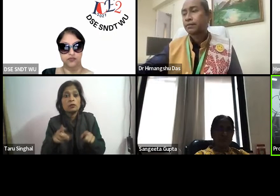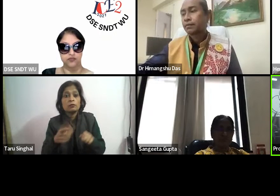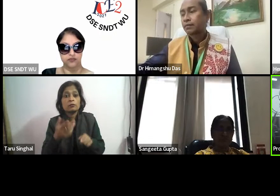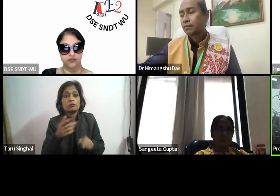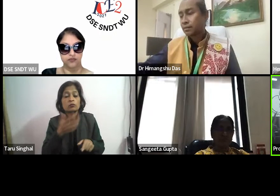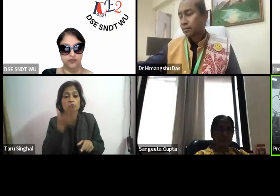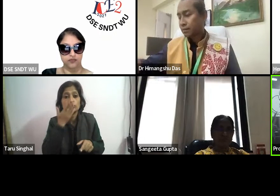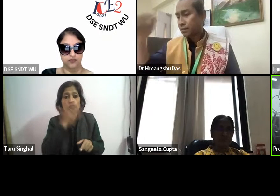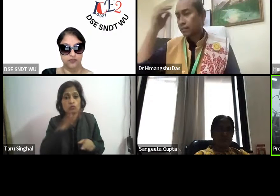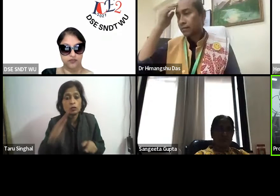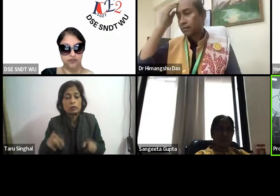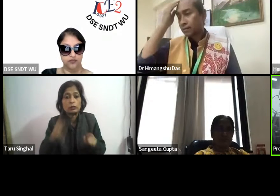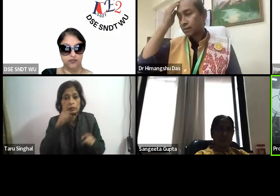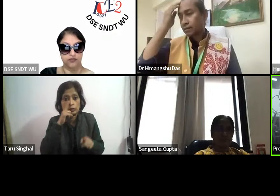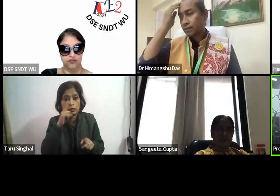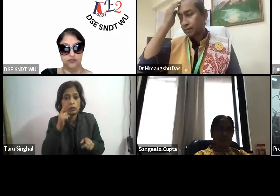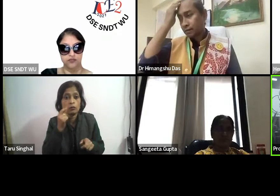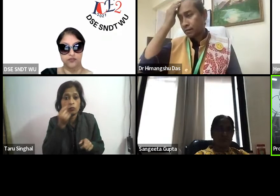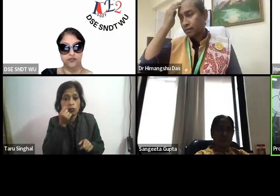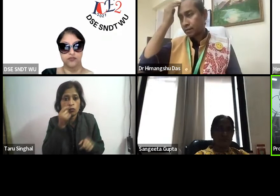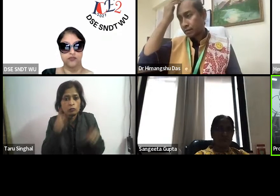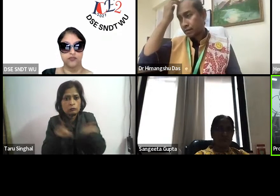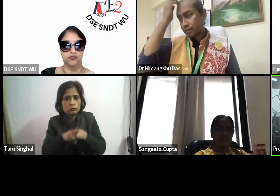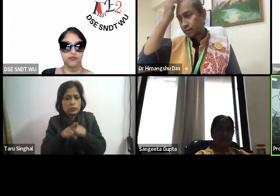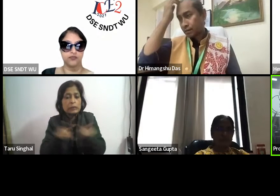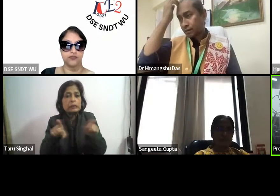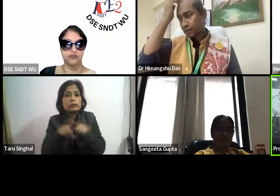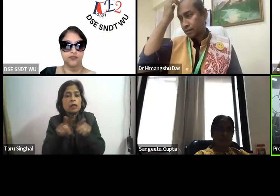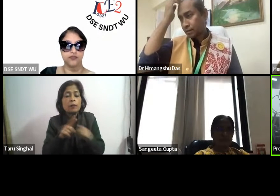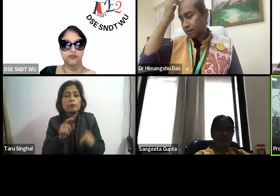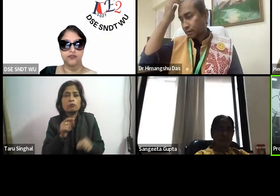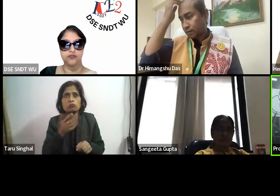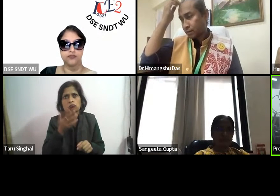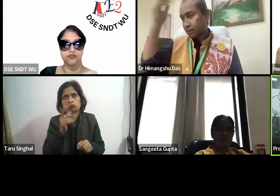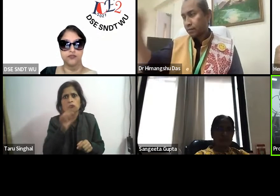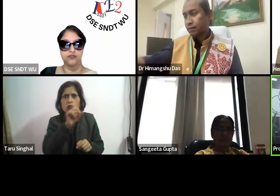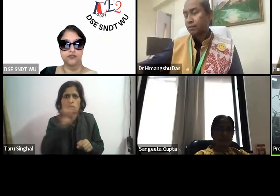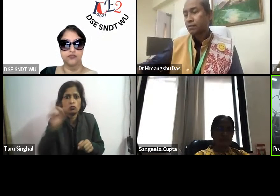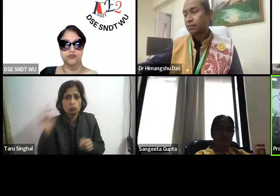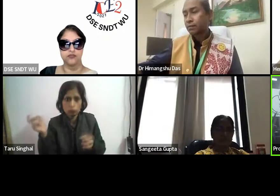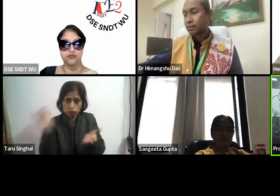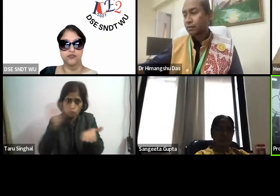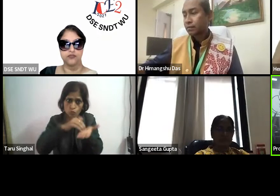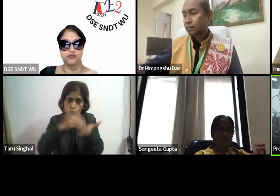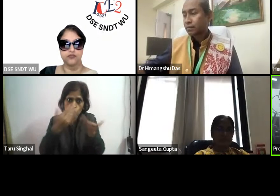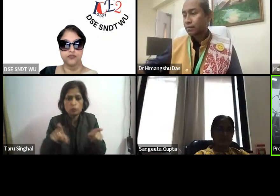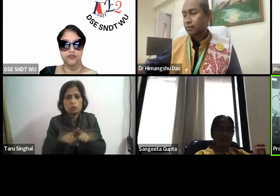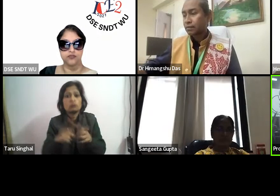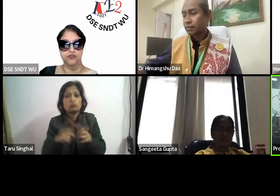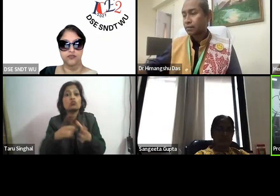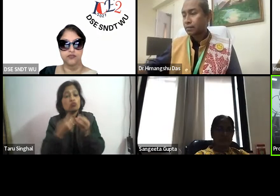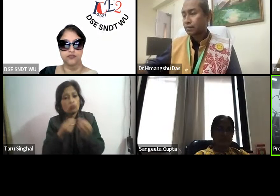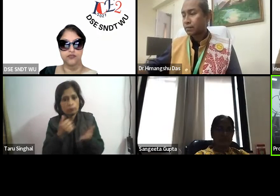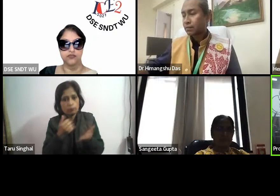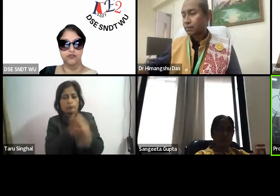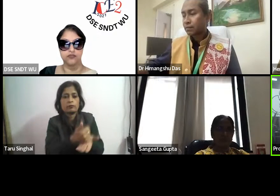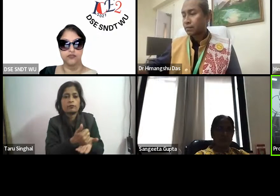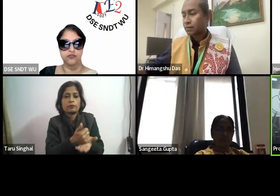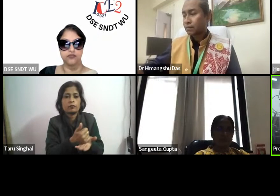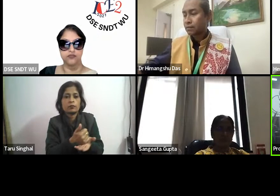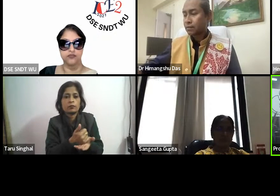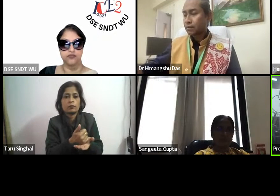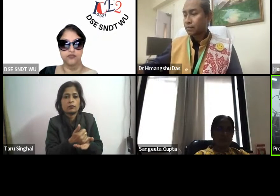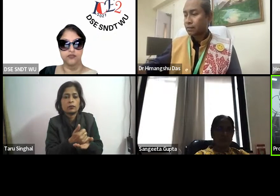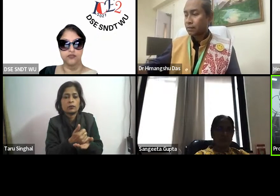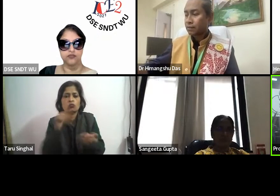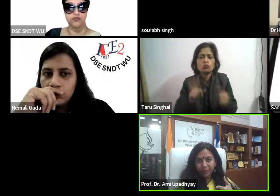also. So first is type of content, types of courses we need to work. Second, how shall we reach to